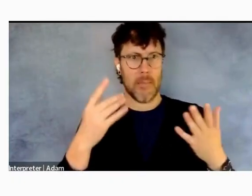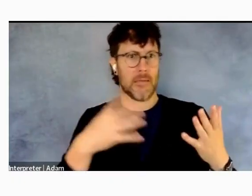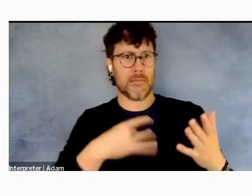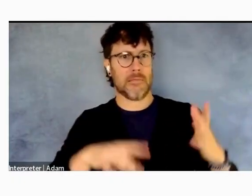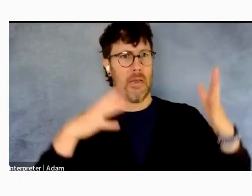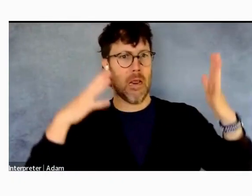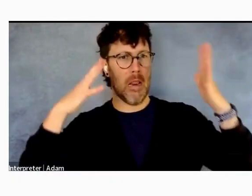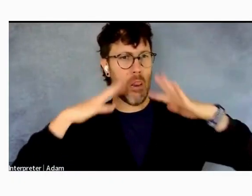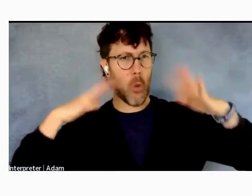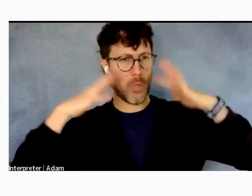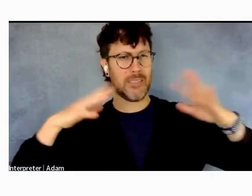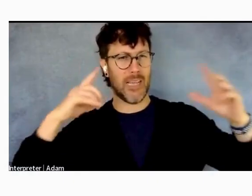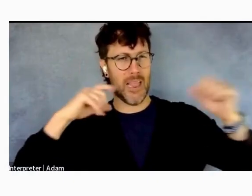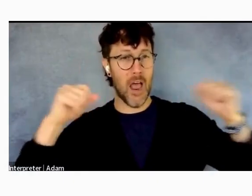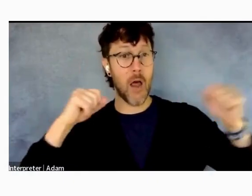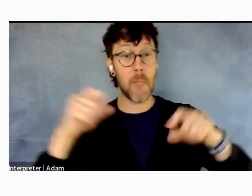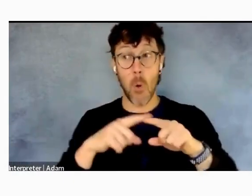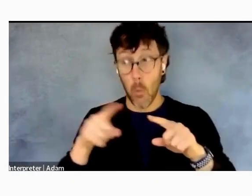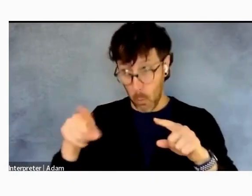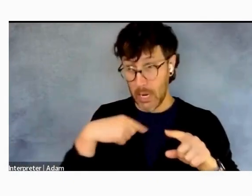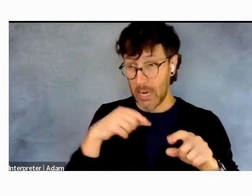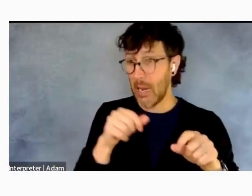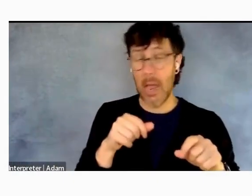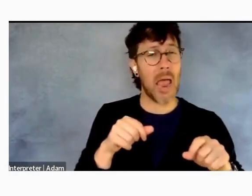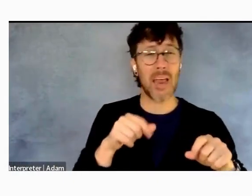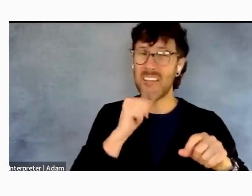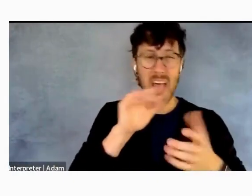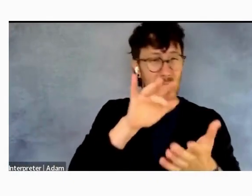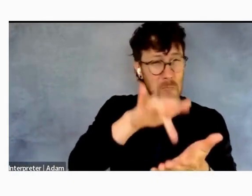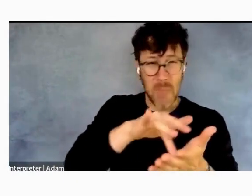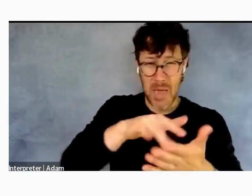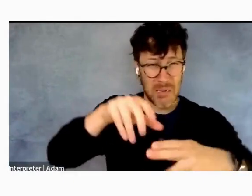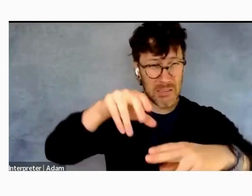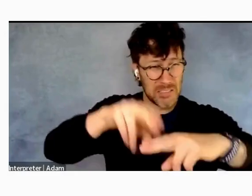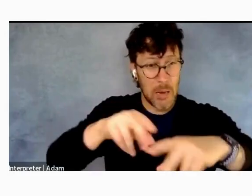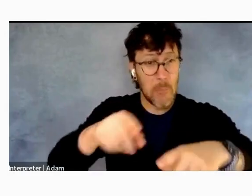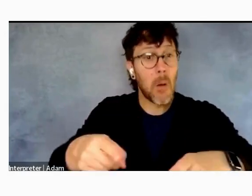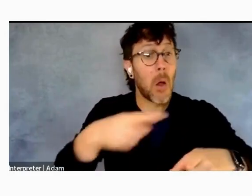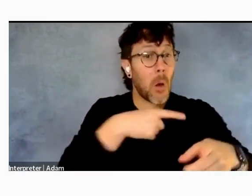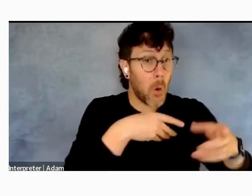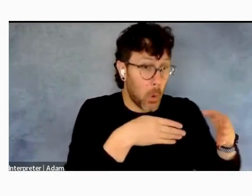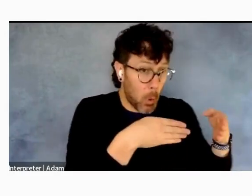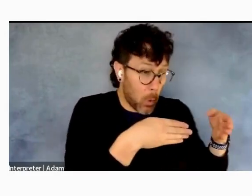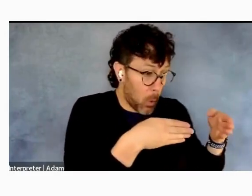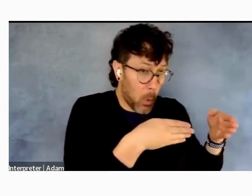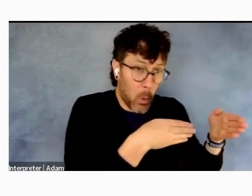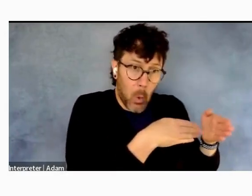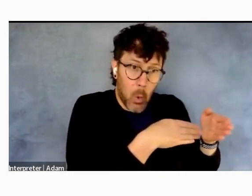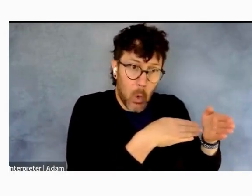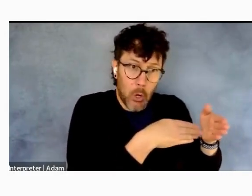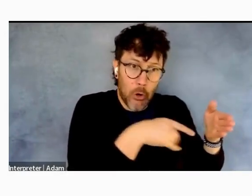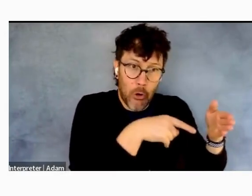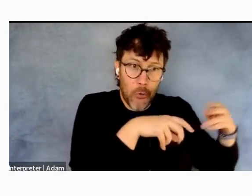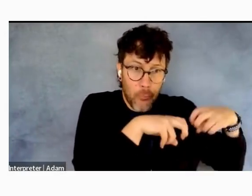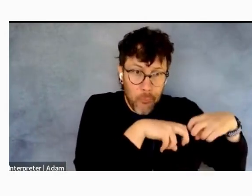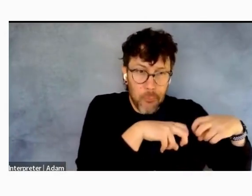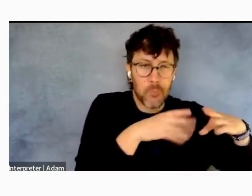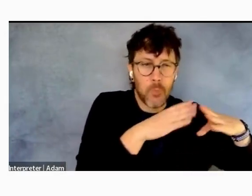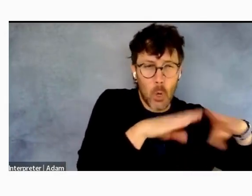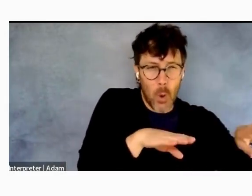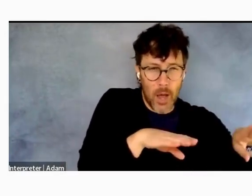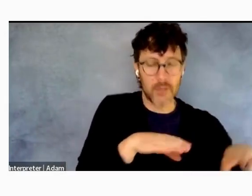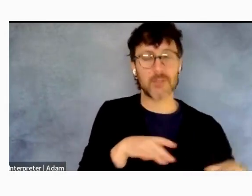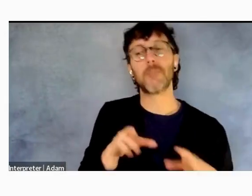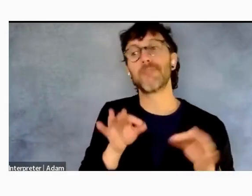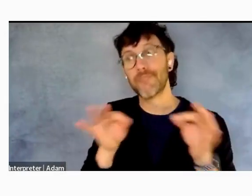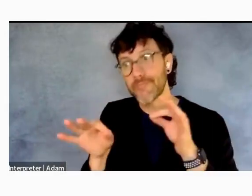corner so we're not right in the middle of everything. So really thinking about who's going to go,